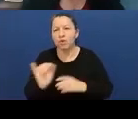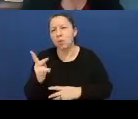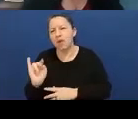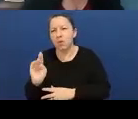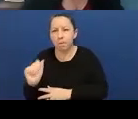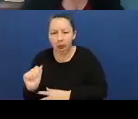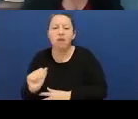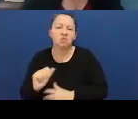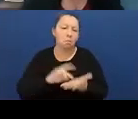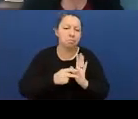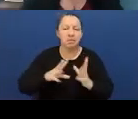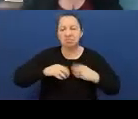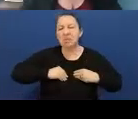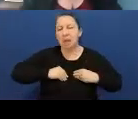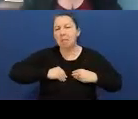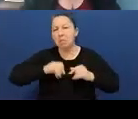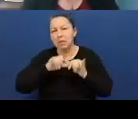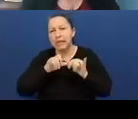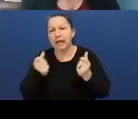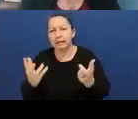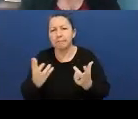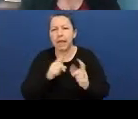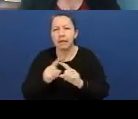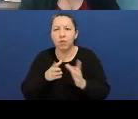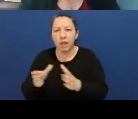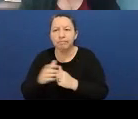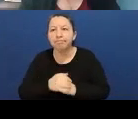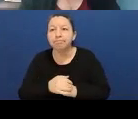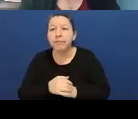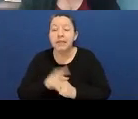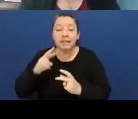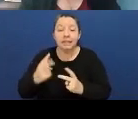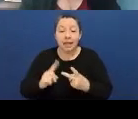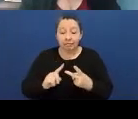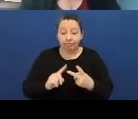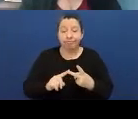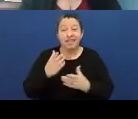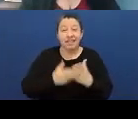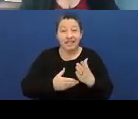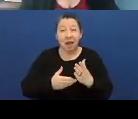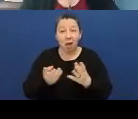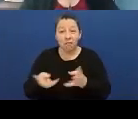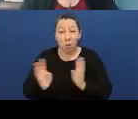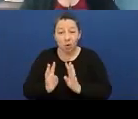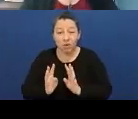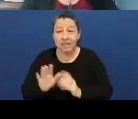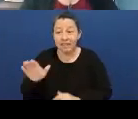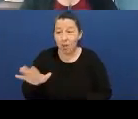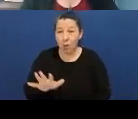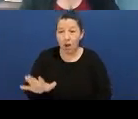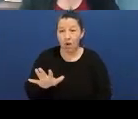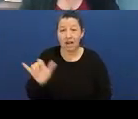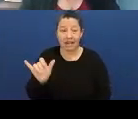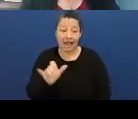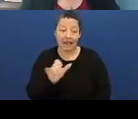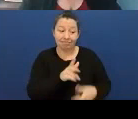size in many ways. Second, some fortresses in Lower Nubia, like Site 9, actually